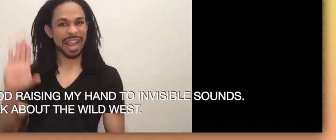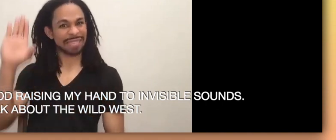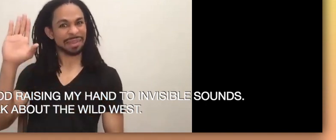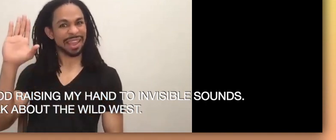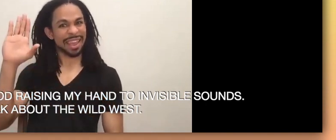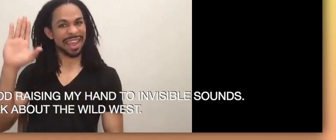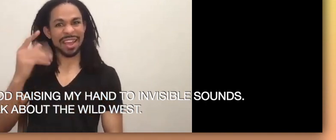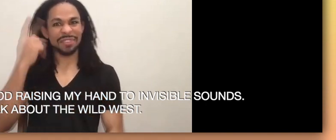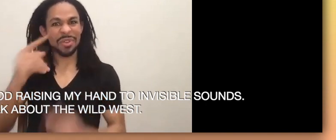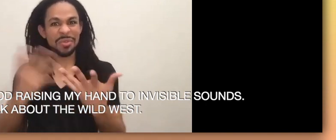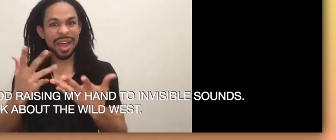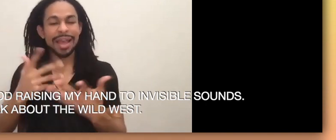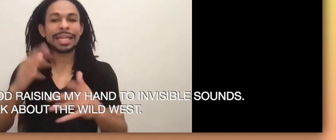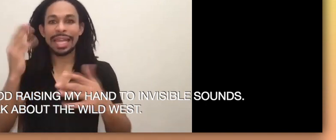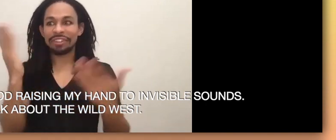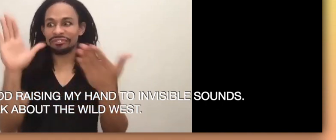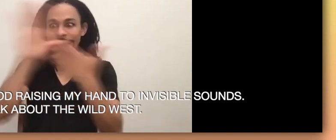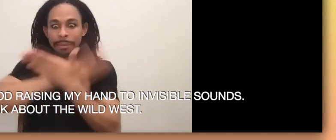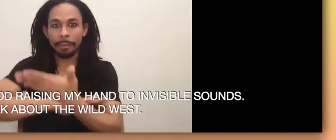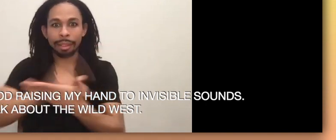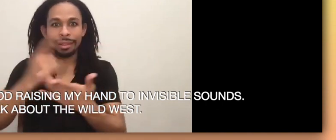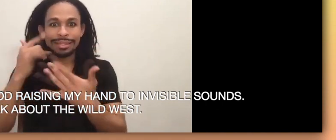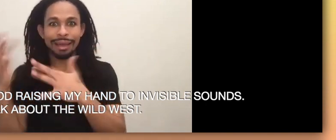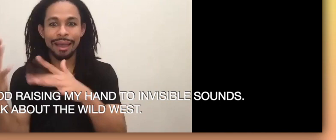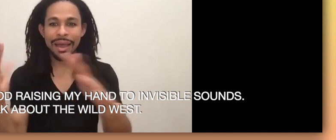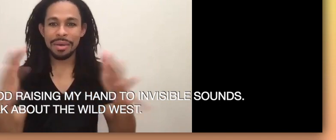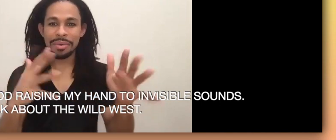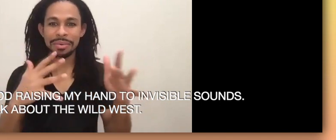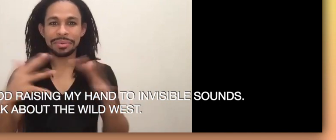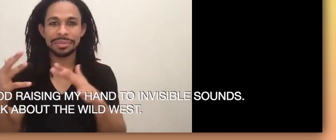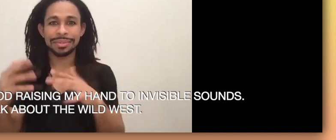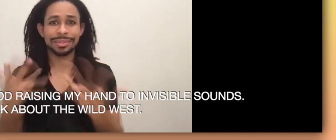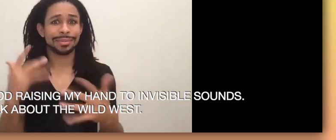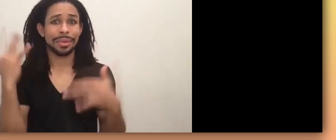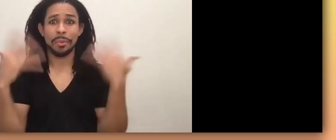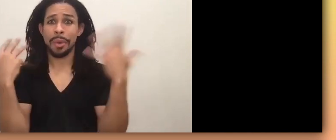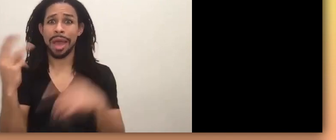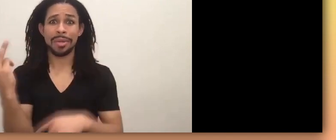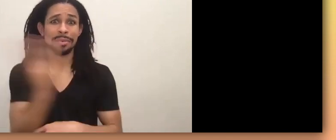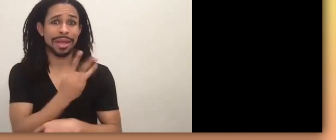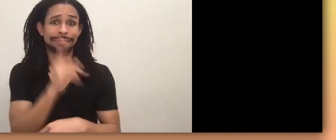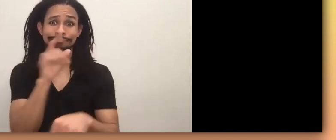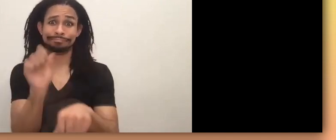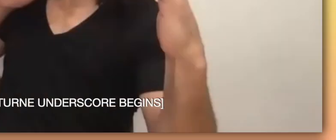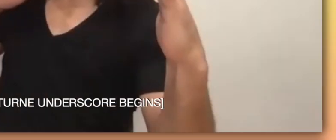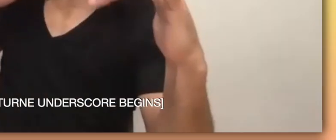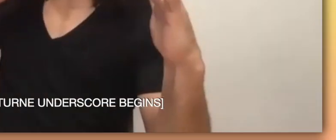to invisible sounds. Talk about the Wild West.